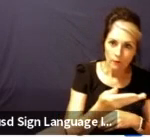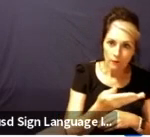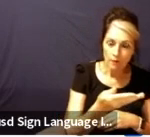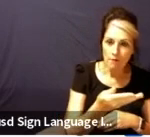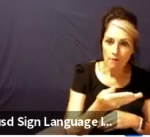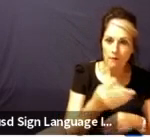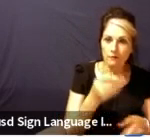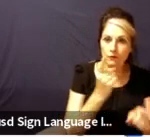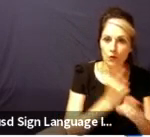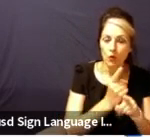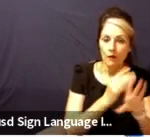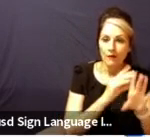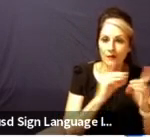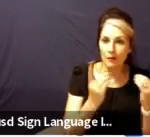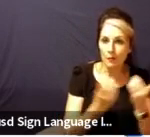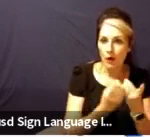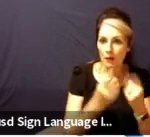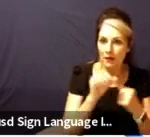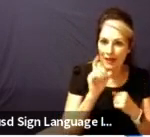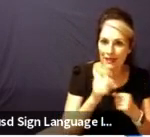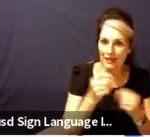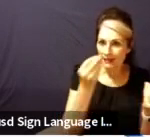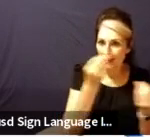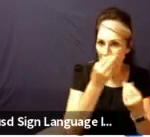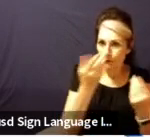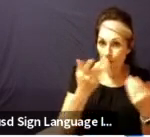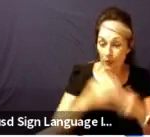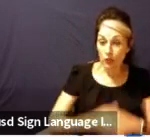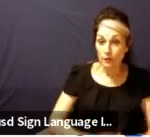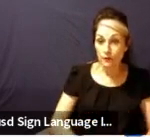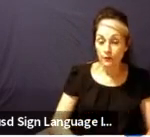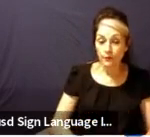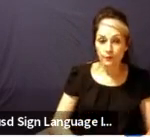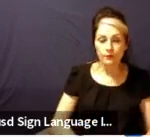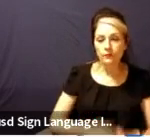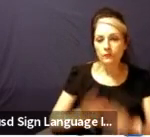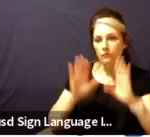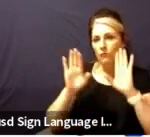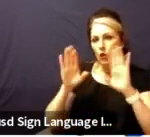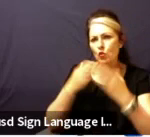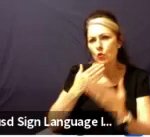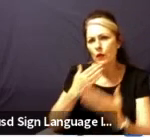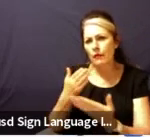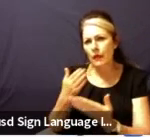proper department who needs that information. Great, thank you.